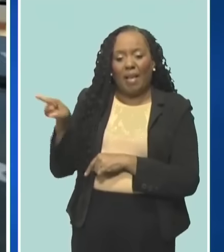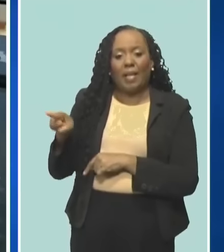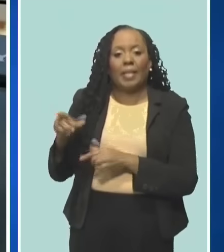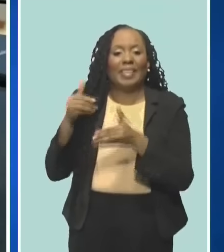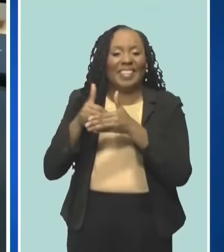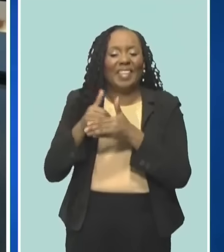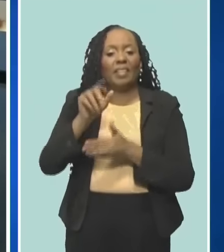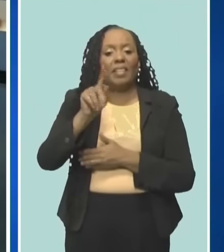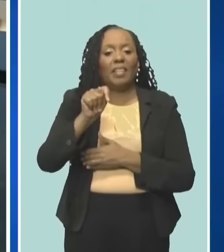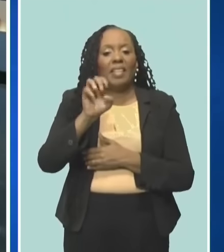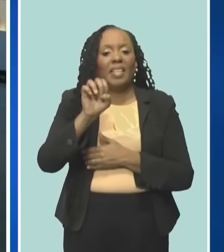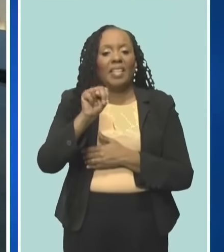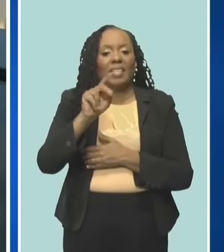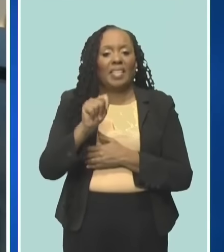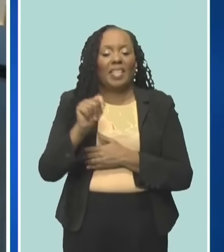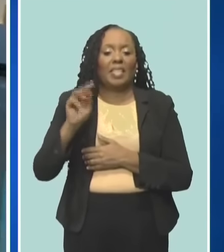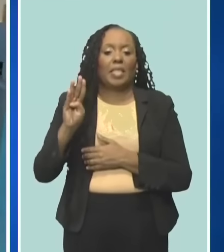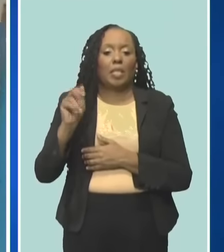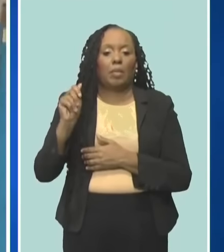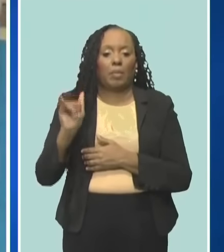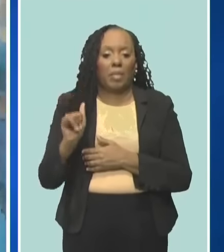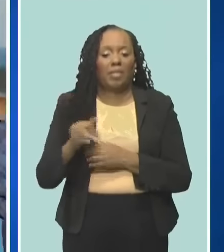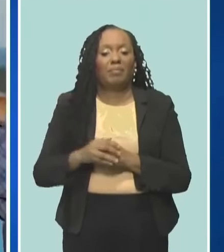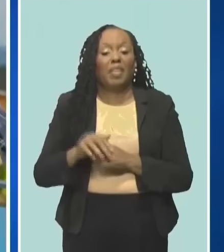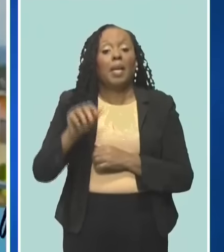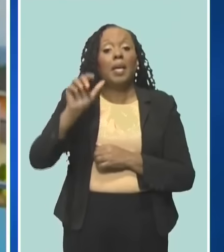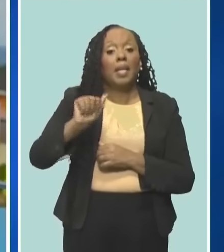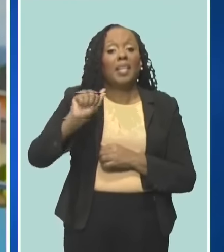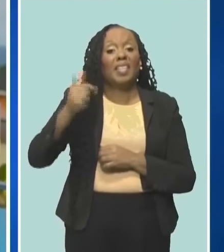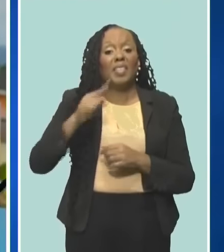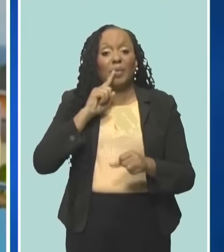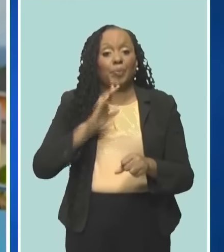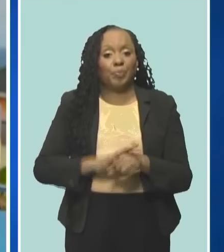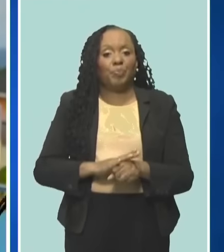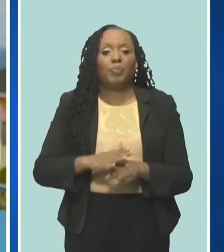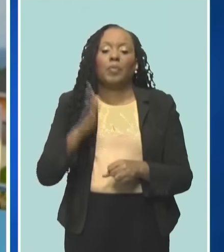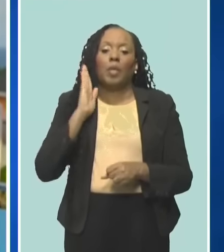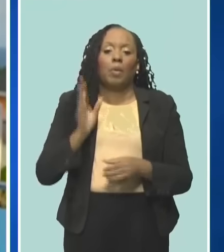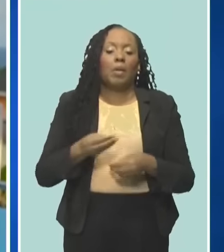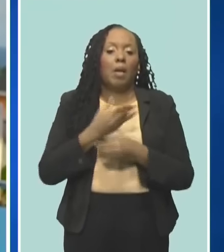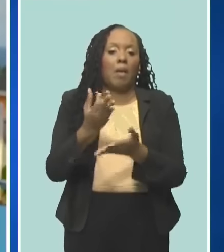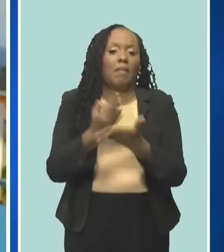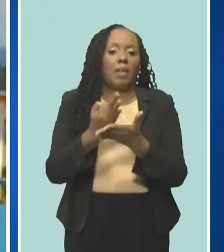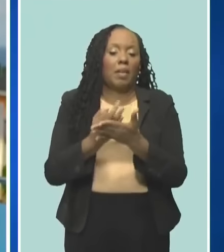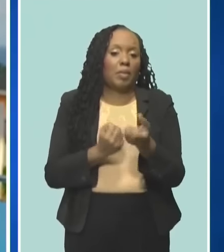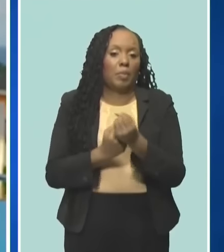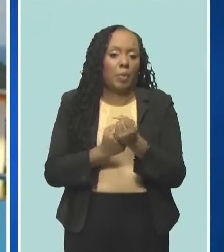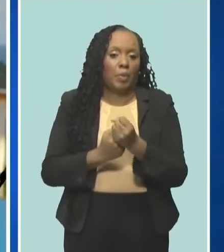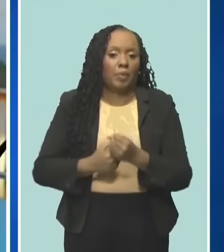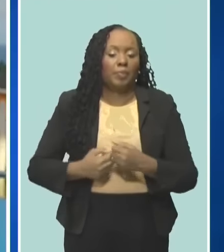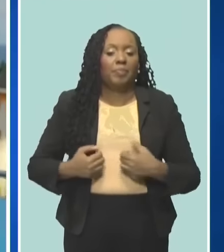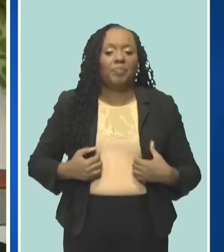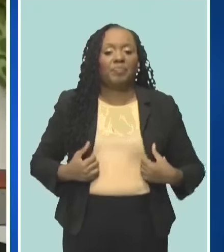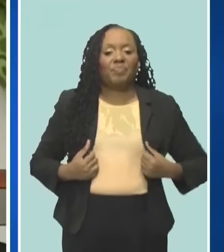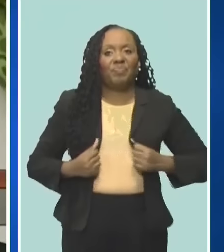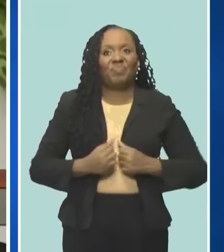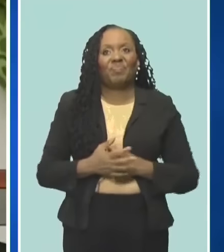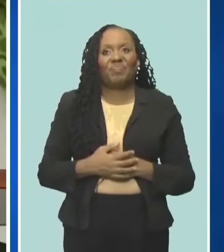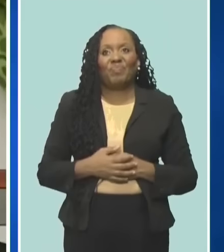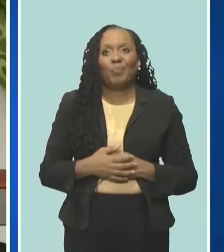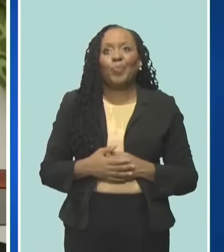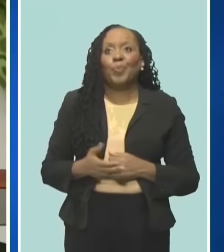Tent Bay. Earlier during the ceremony, Attorney General Marshall promised the committee financial support. I'm hearing about